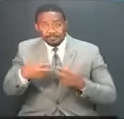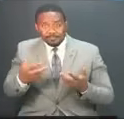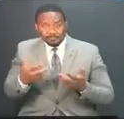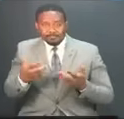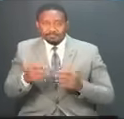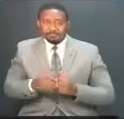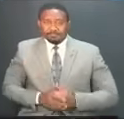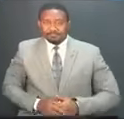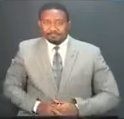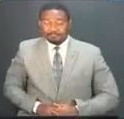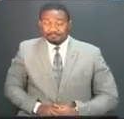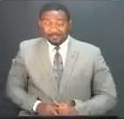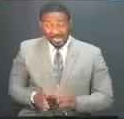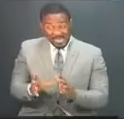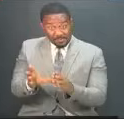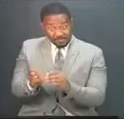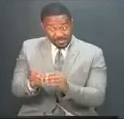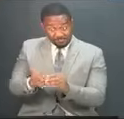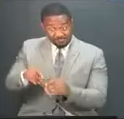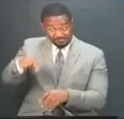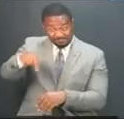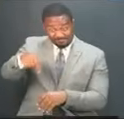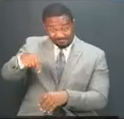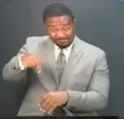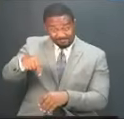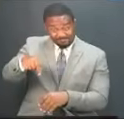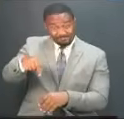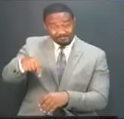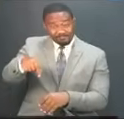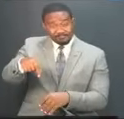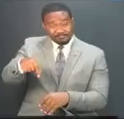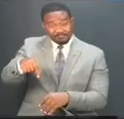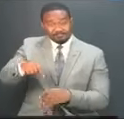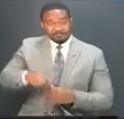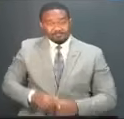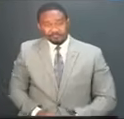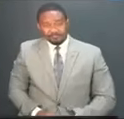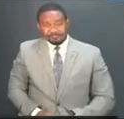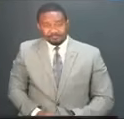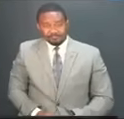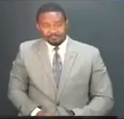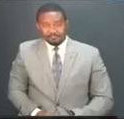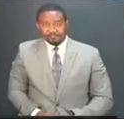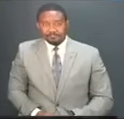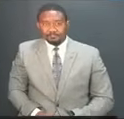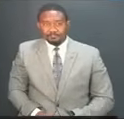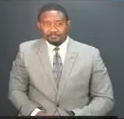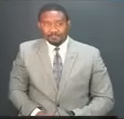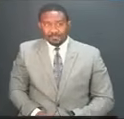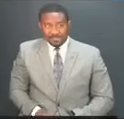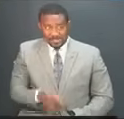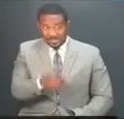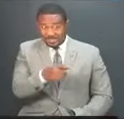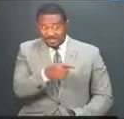Mr. Speaker, that they said on the 4th,